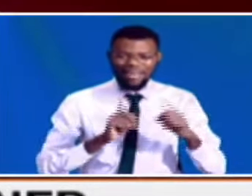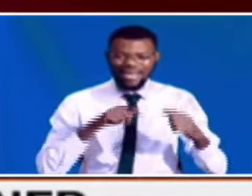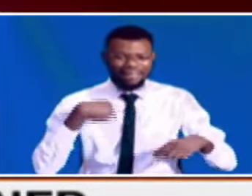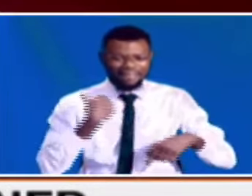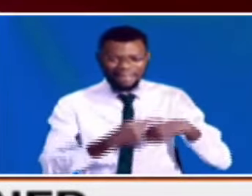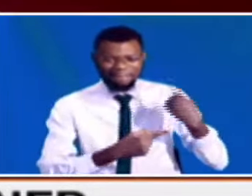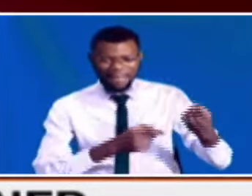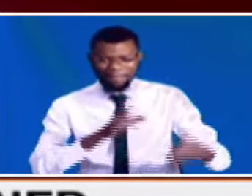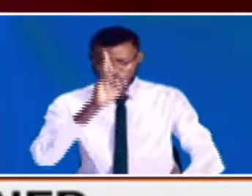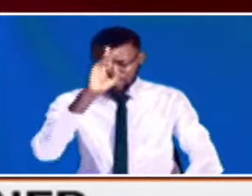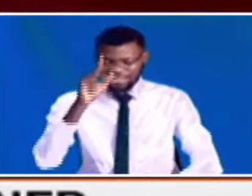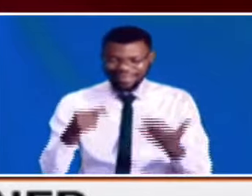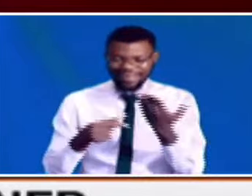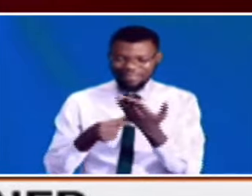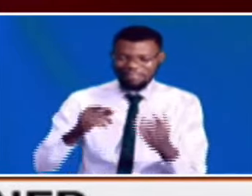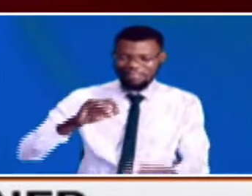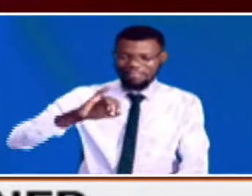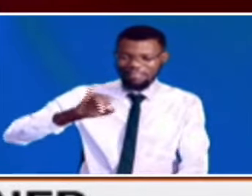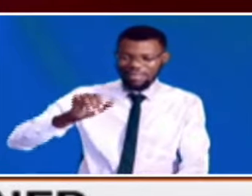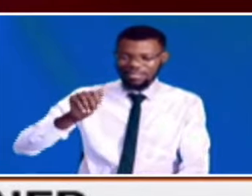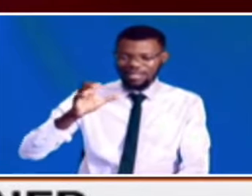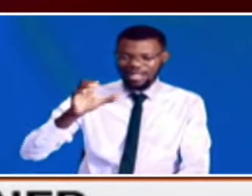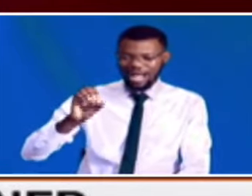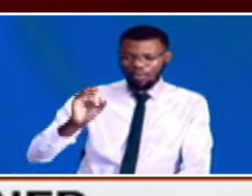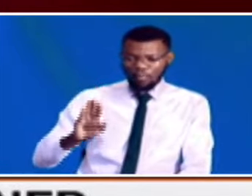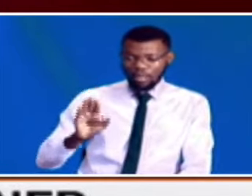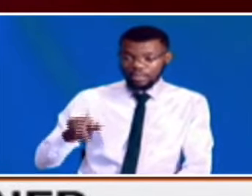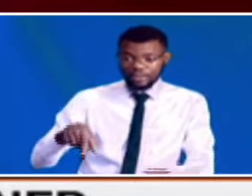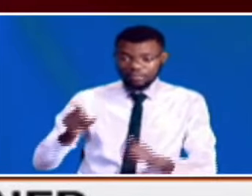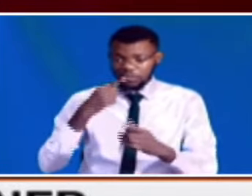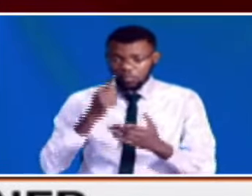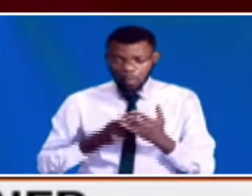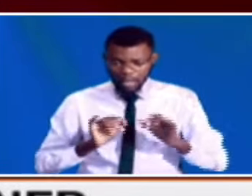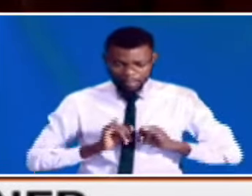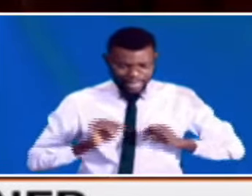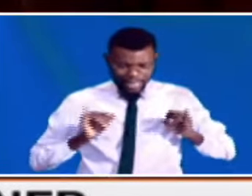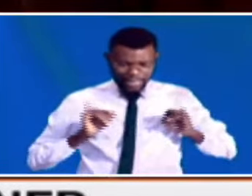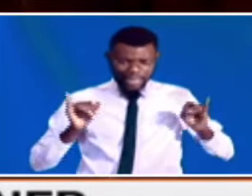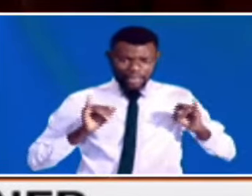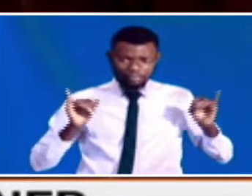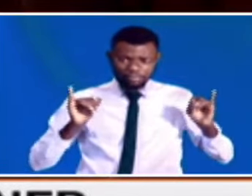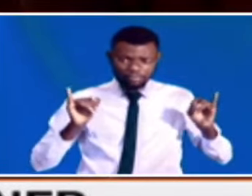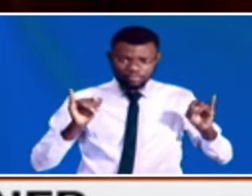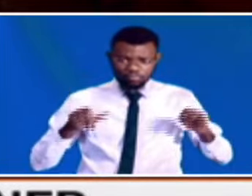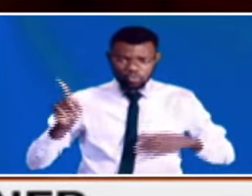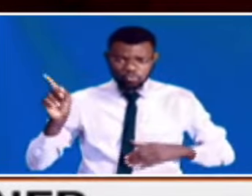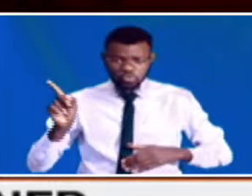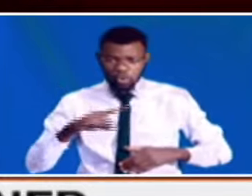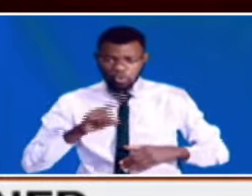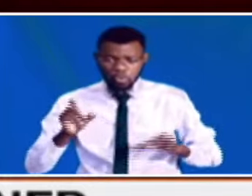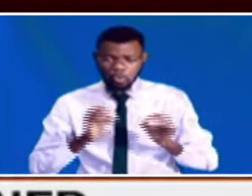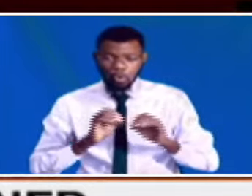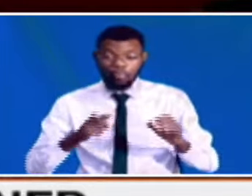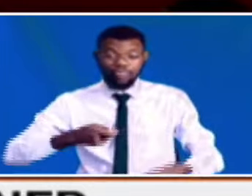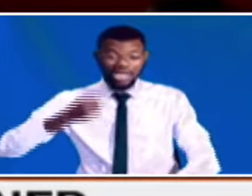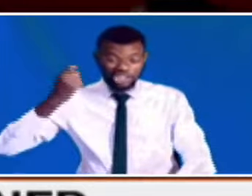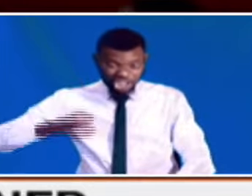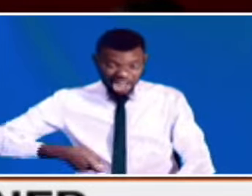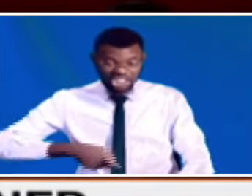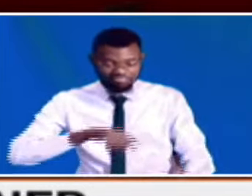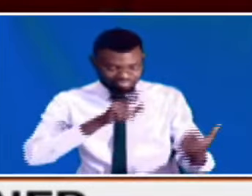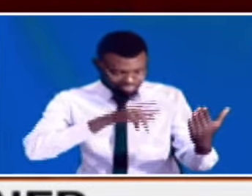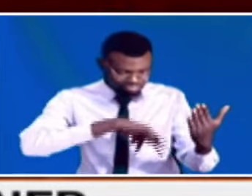Ogendo. Njoroge maintained his innocence on all the 6 counts before Senior Principal Magistrate